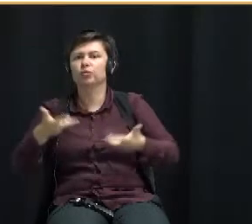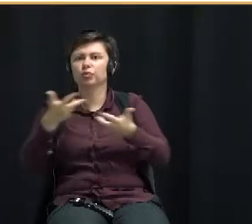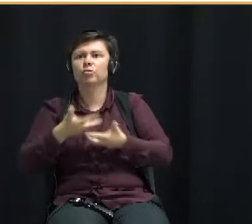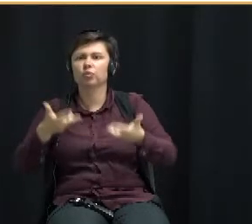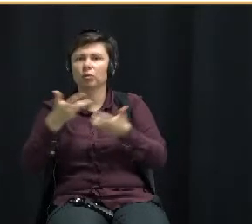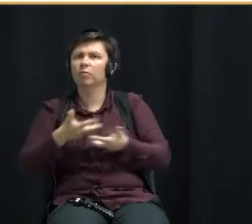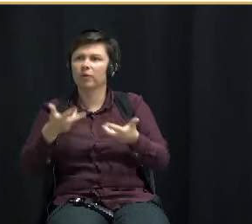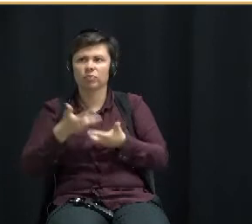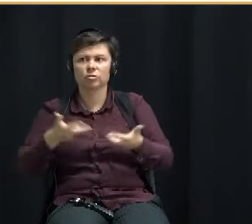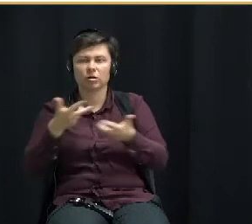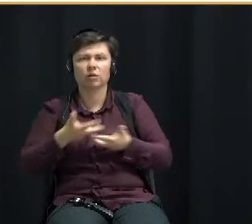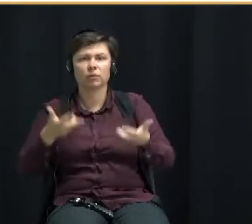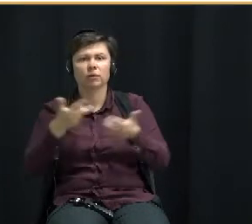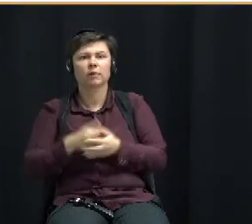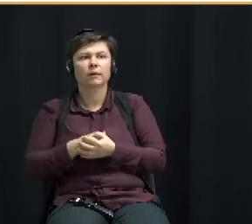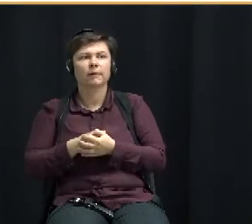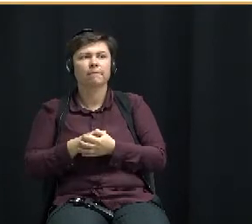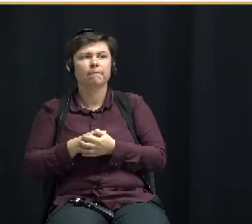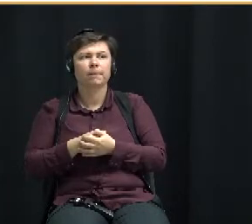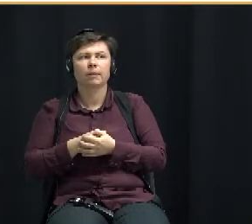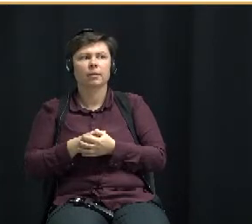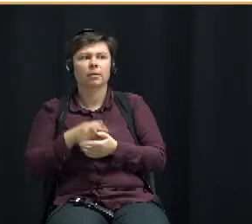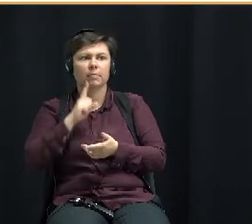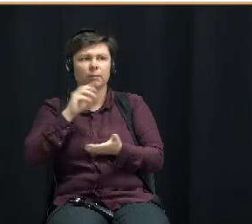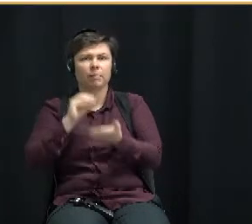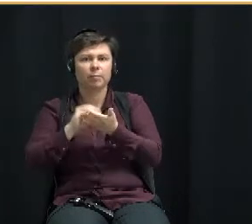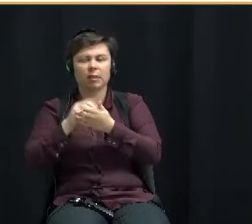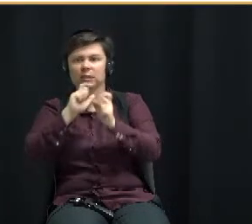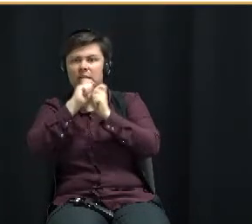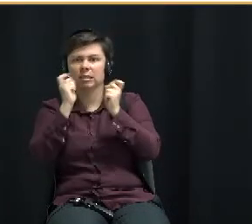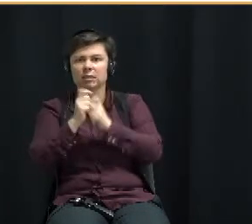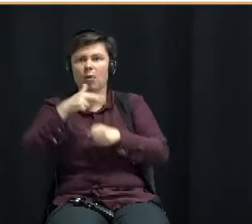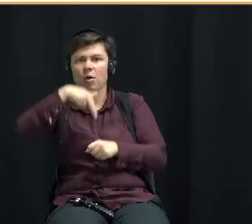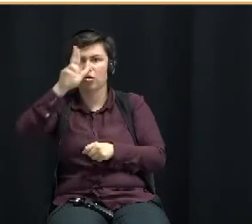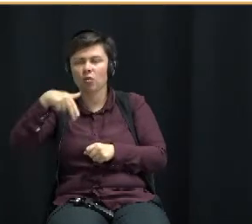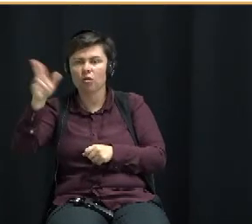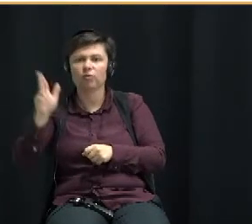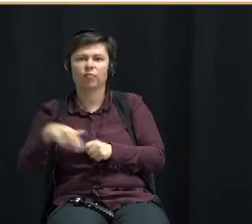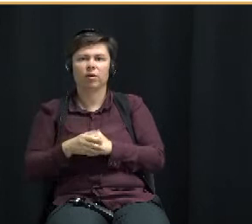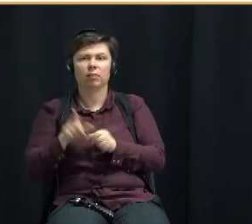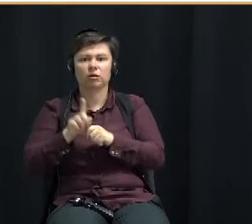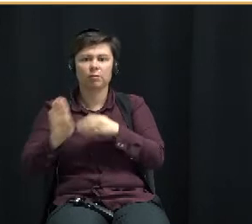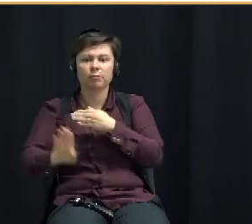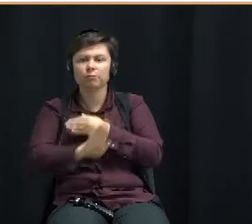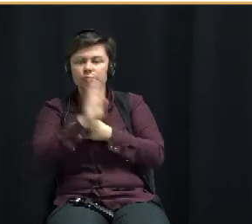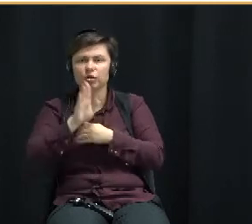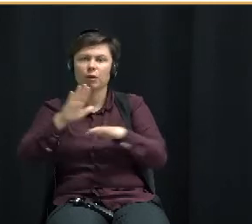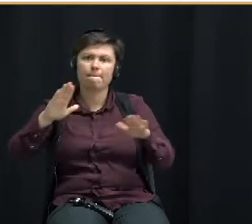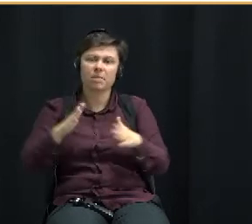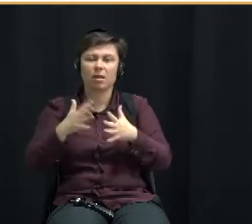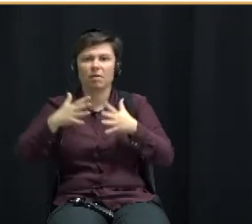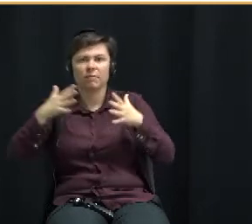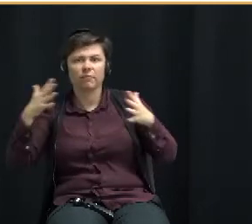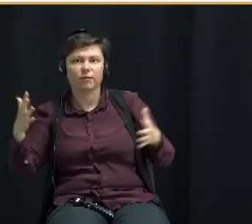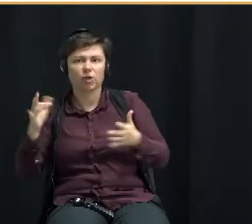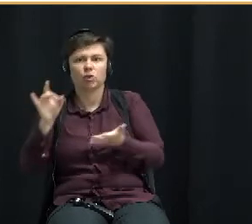between Norway, from small municipalities to large municipalities. It's a